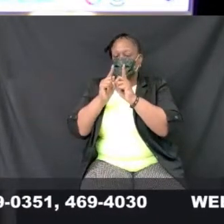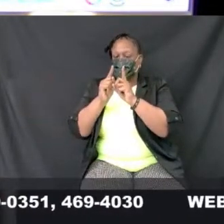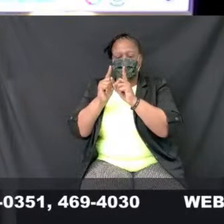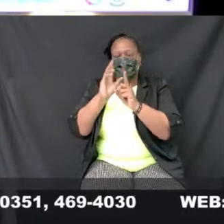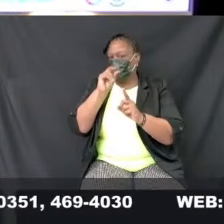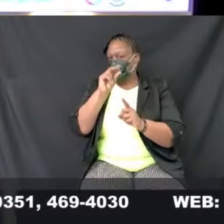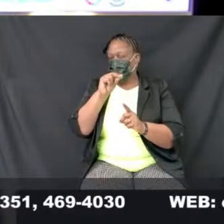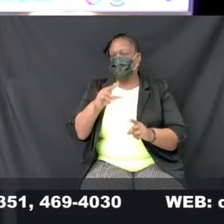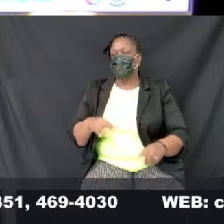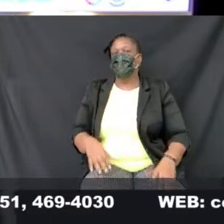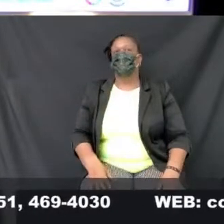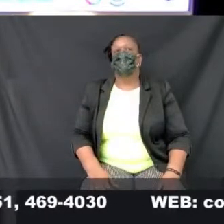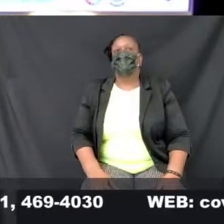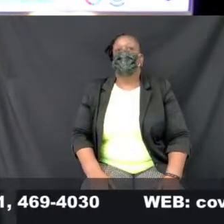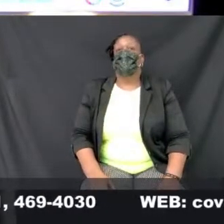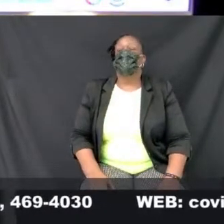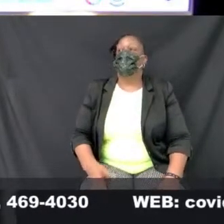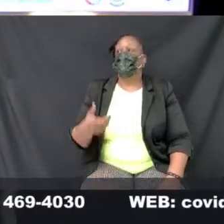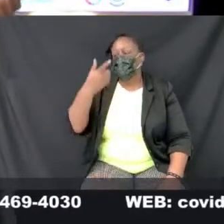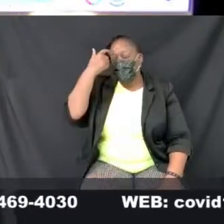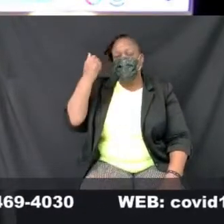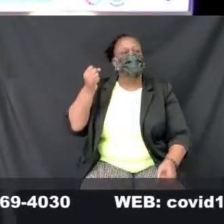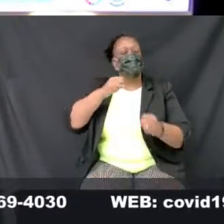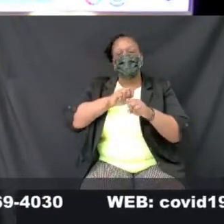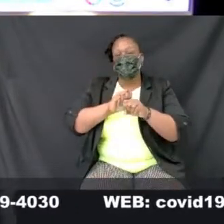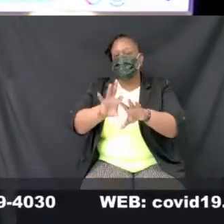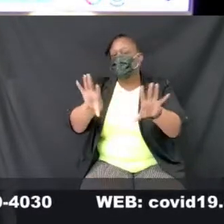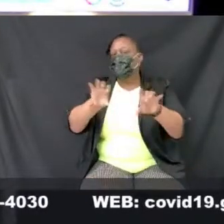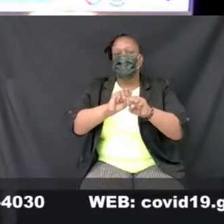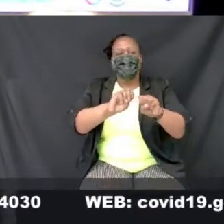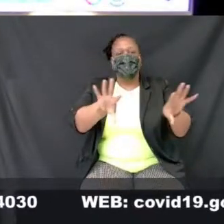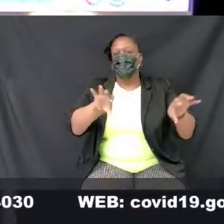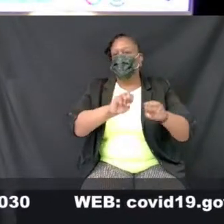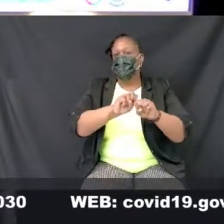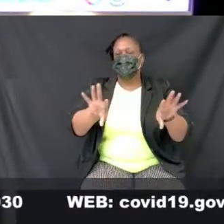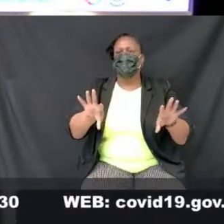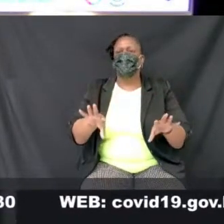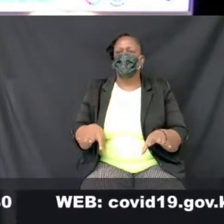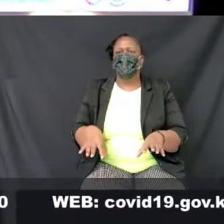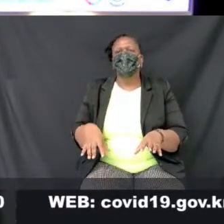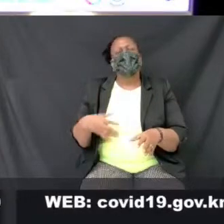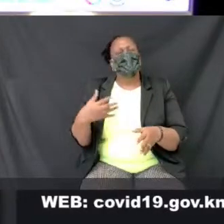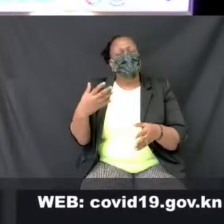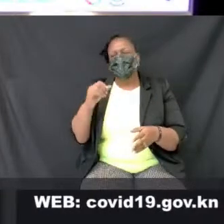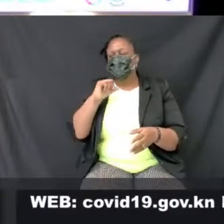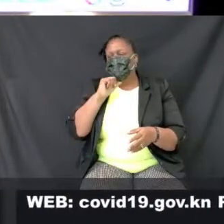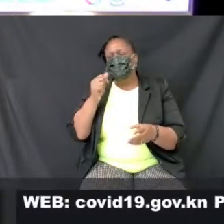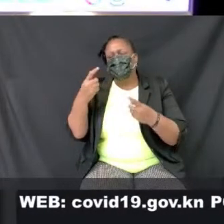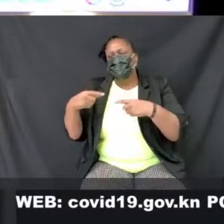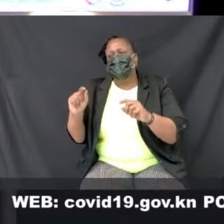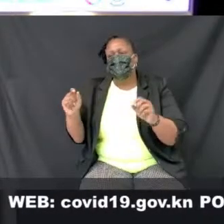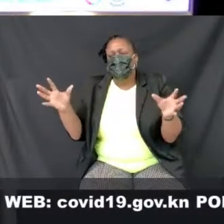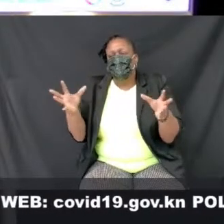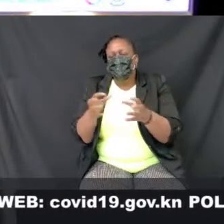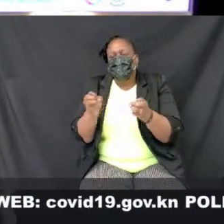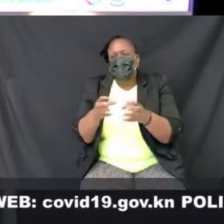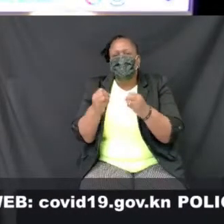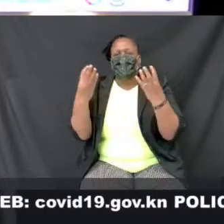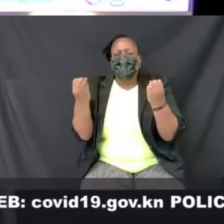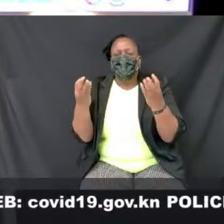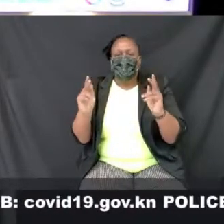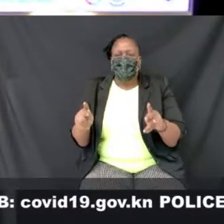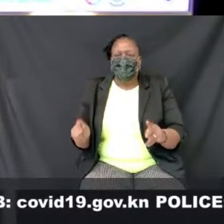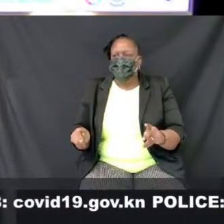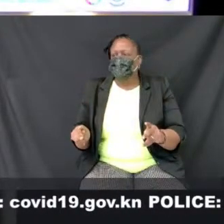organized after we get out of this wave, there are going to be other events in the future. And so you can make a conscious decision not to go to some of